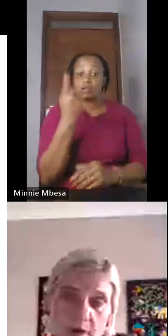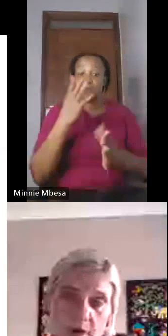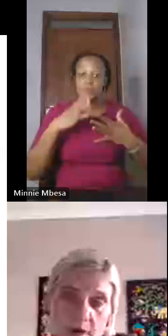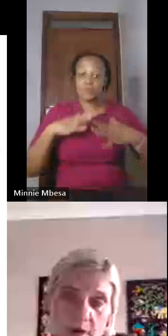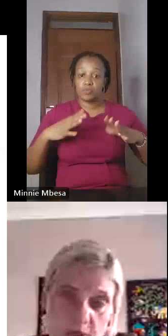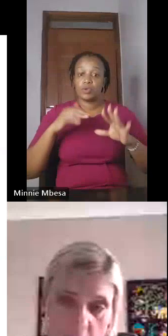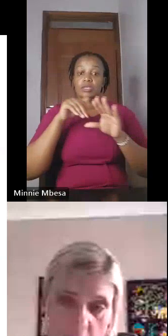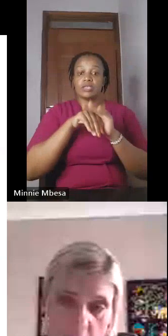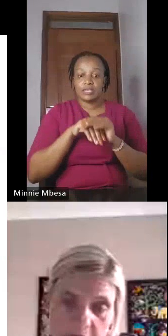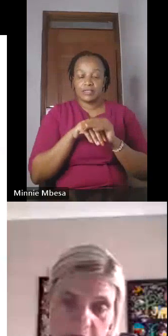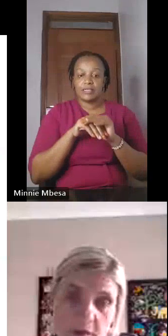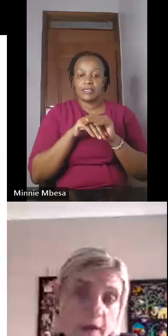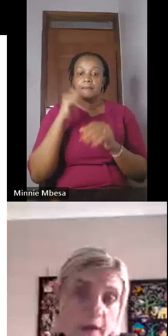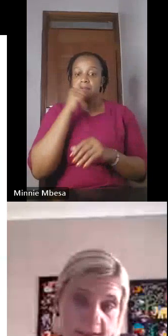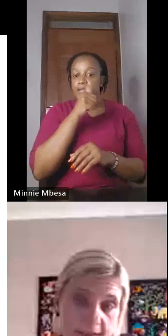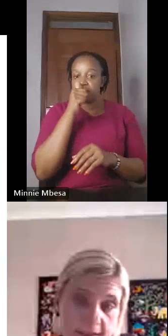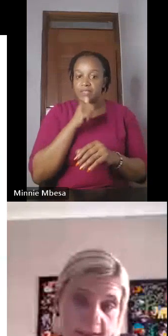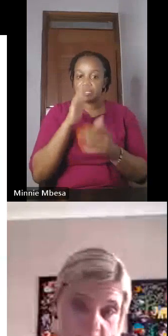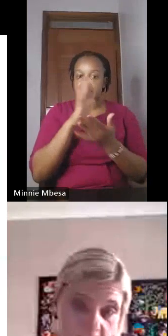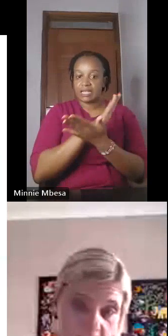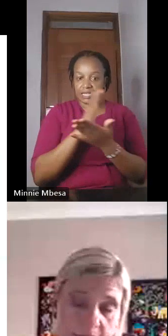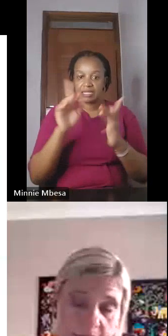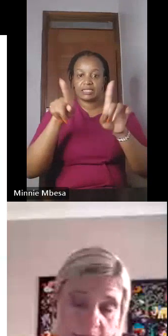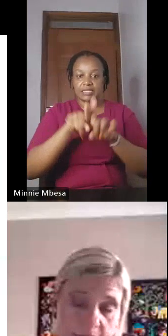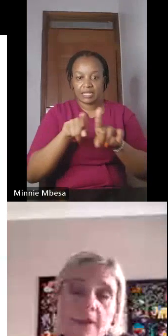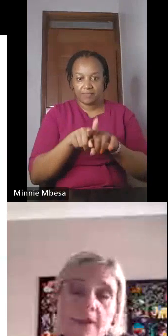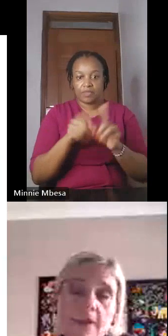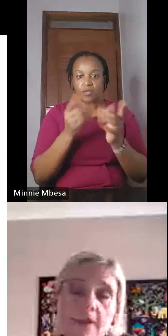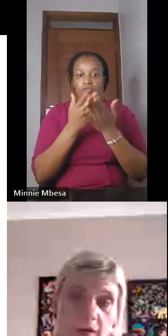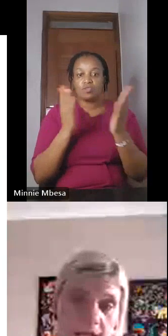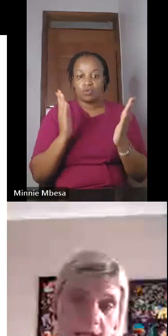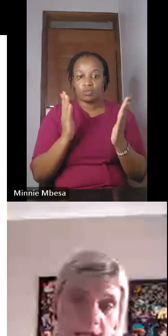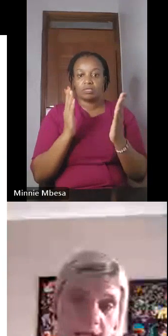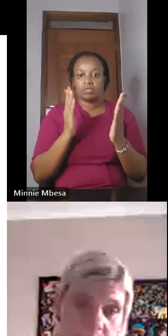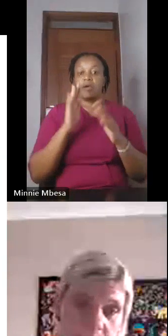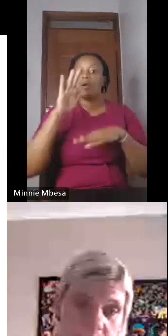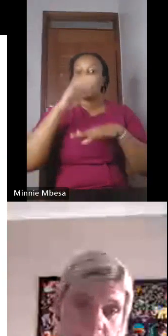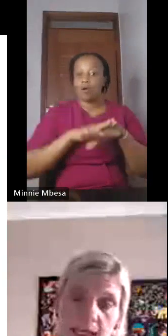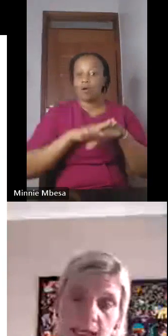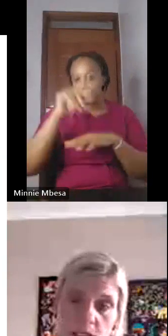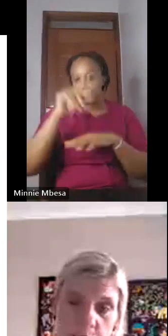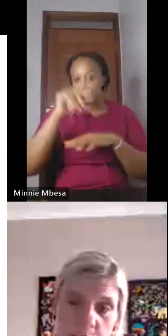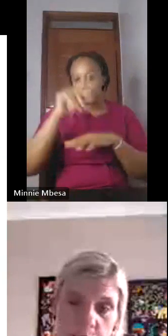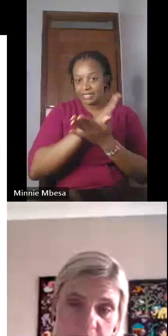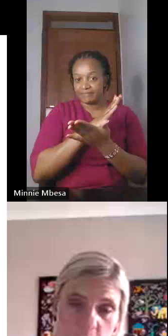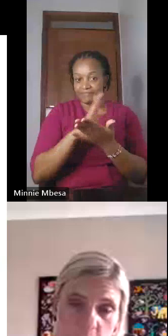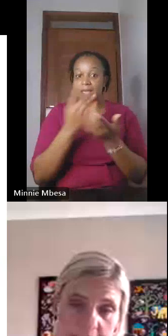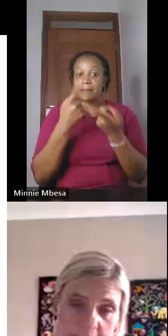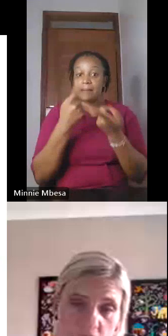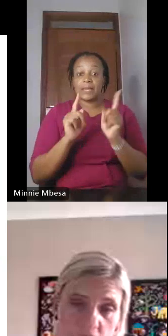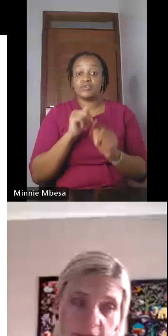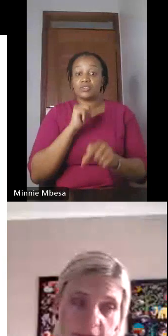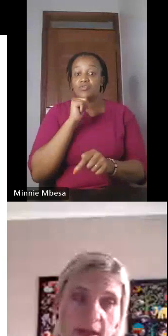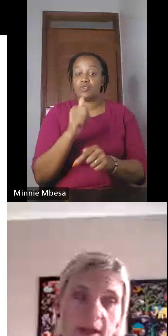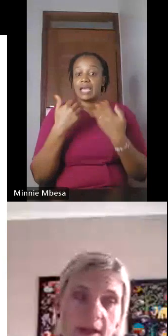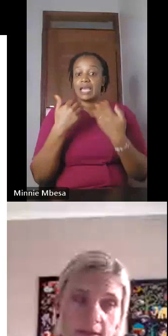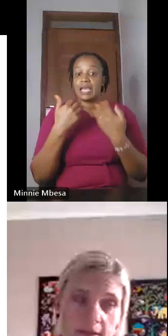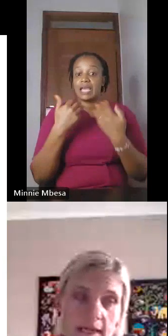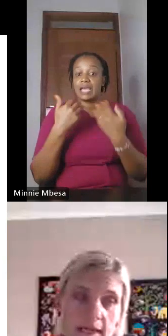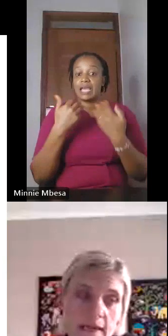generally people from a non-profit organization, right? There are not many private sector and non-profit